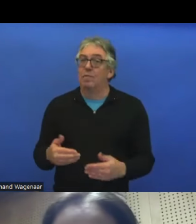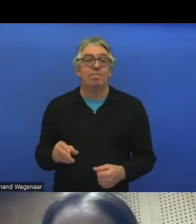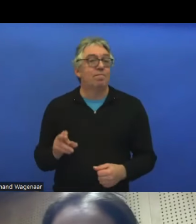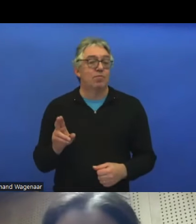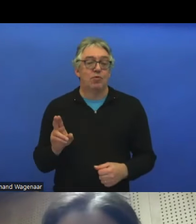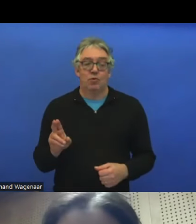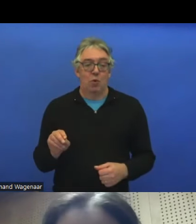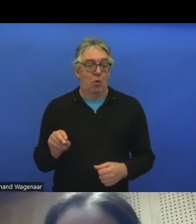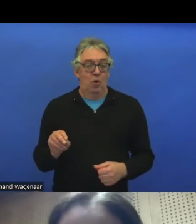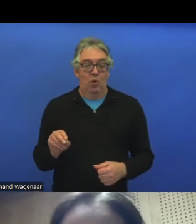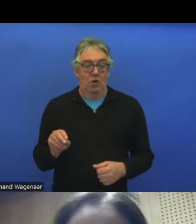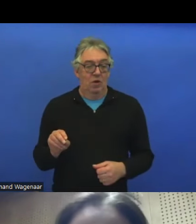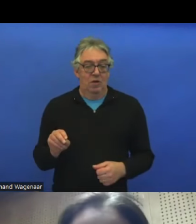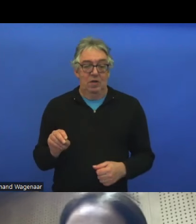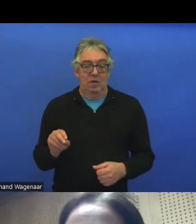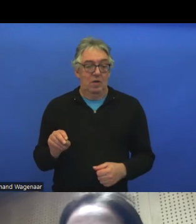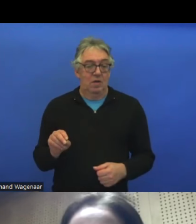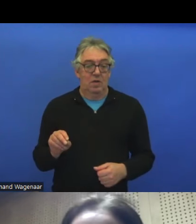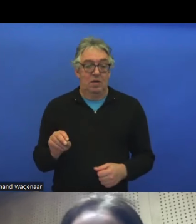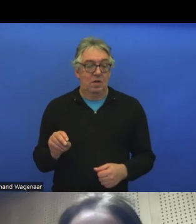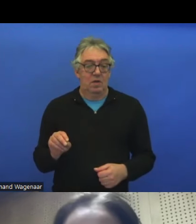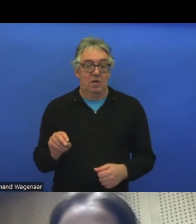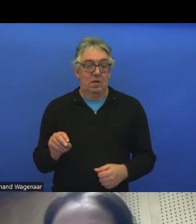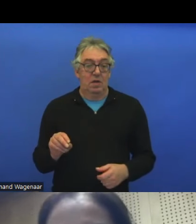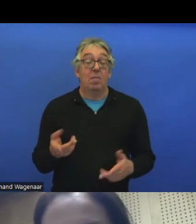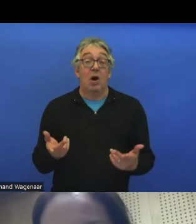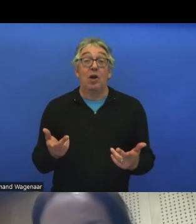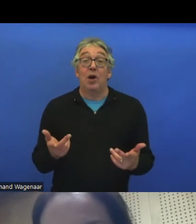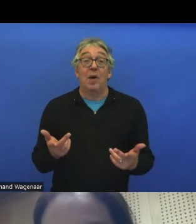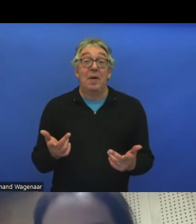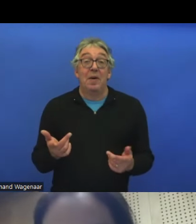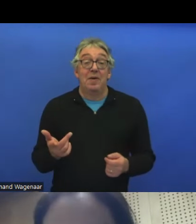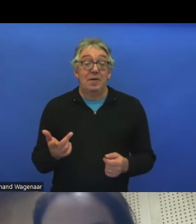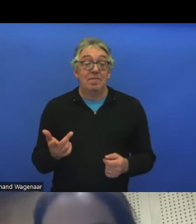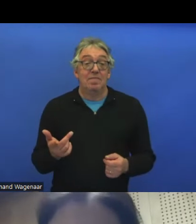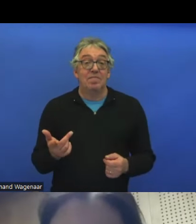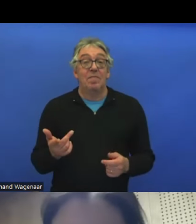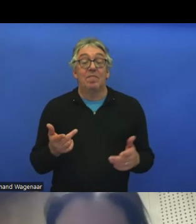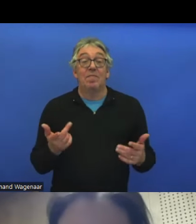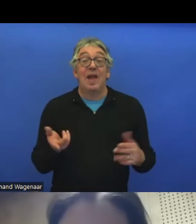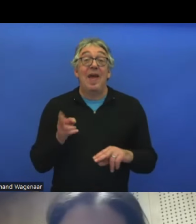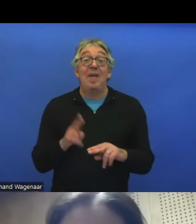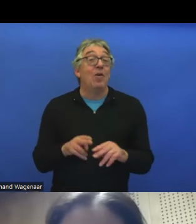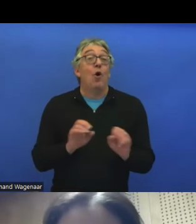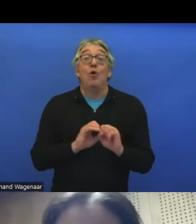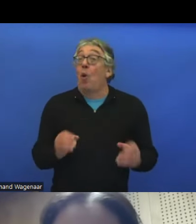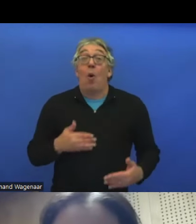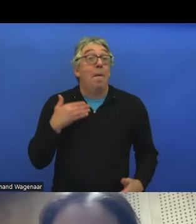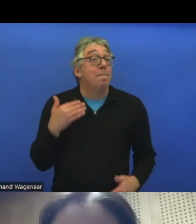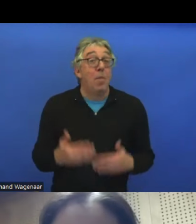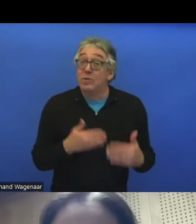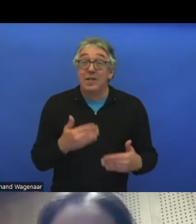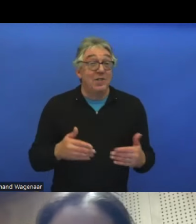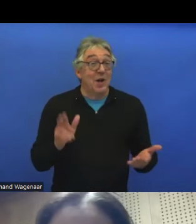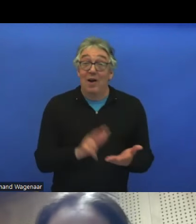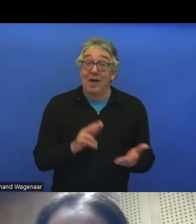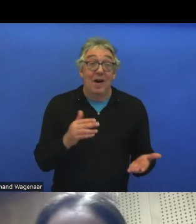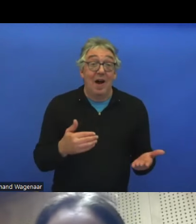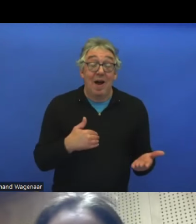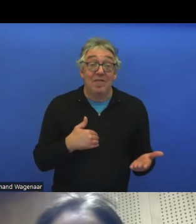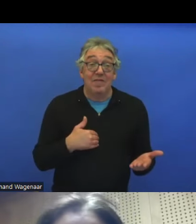without a procedure, it's not possible to identify who is stateless and who should, in fact, benefit from the